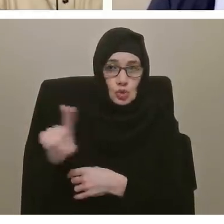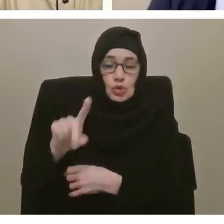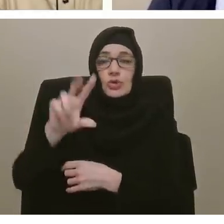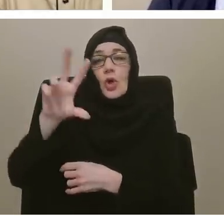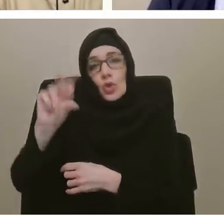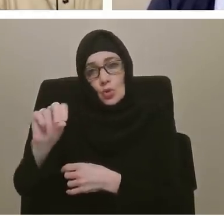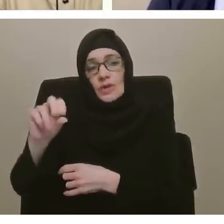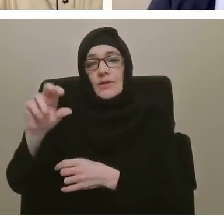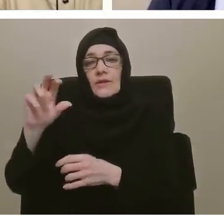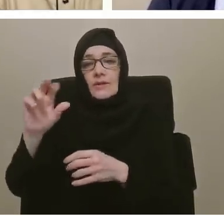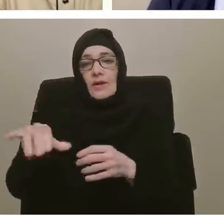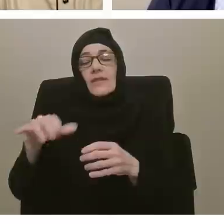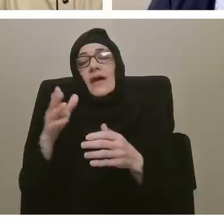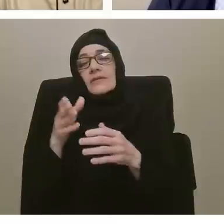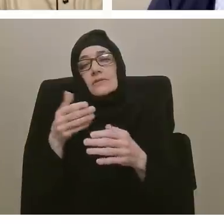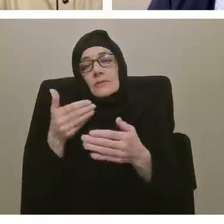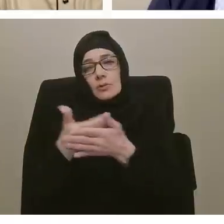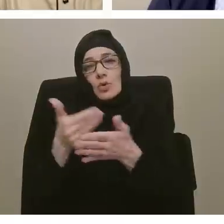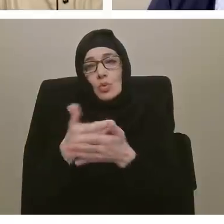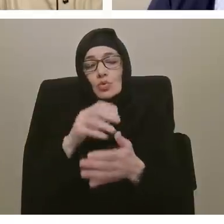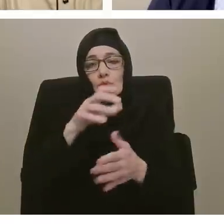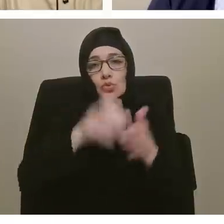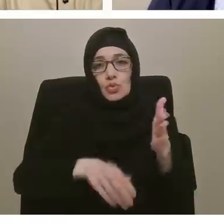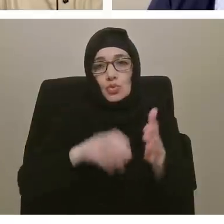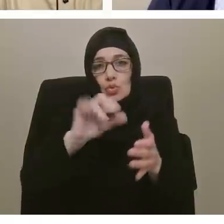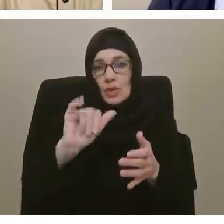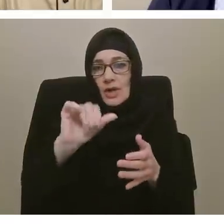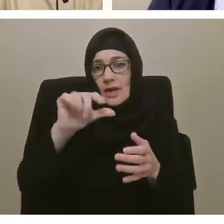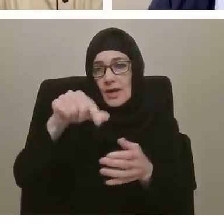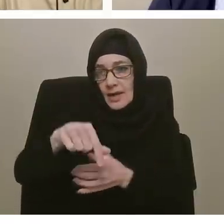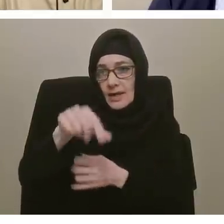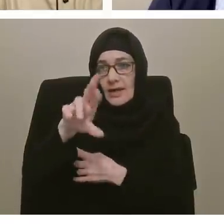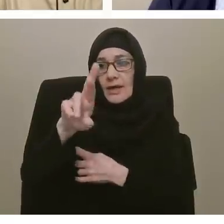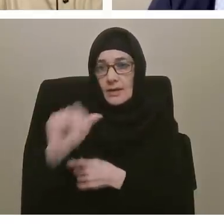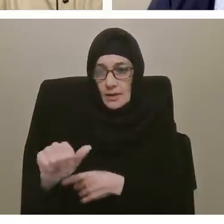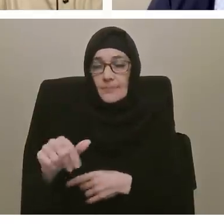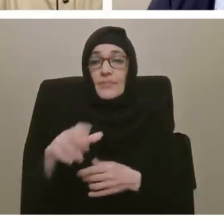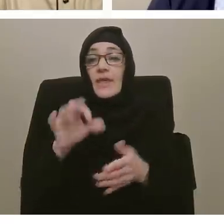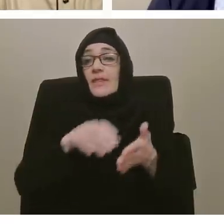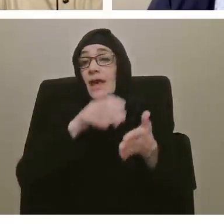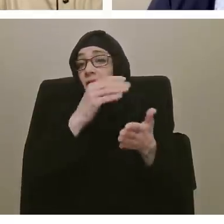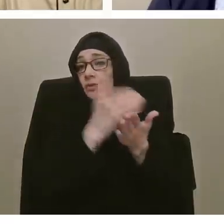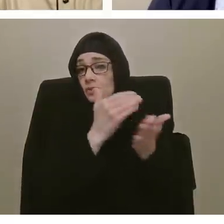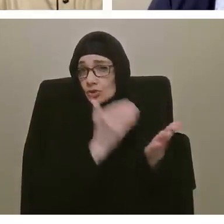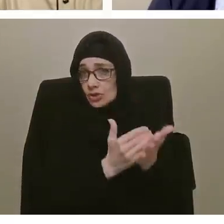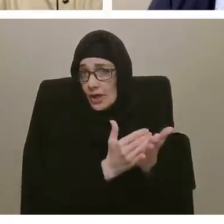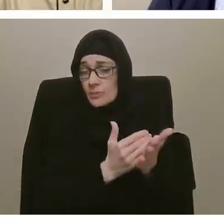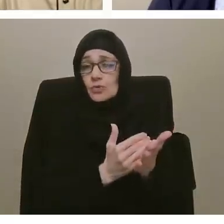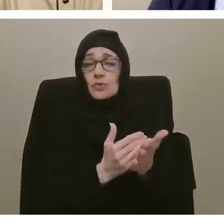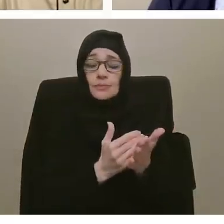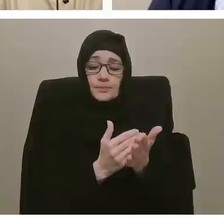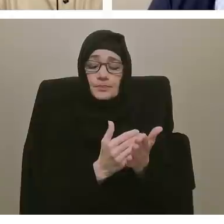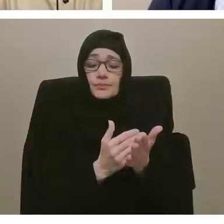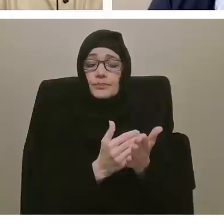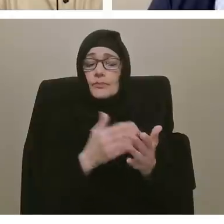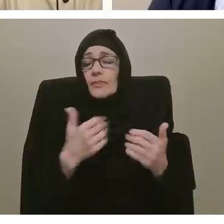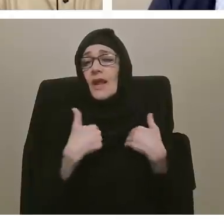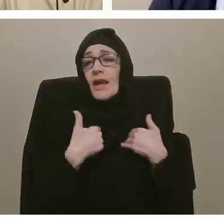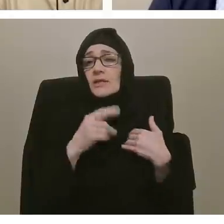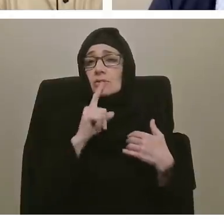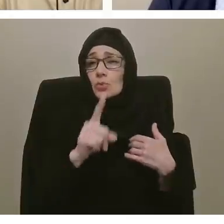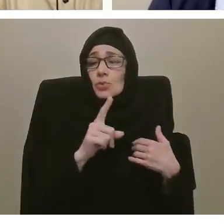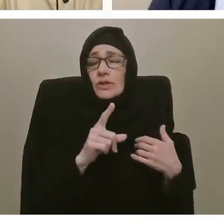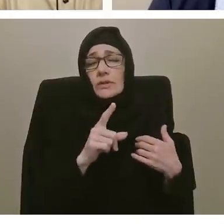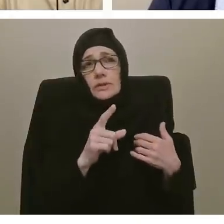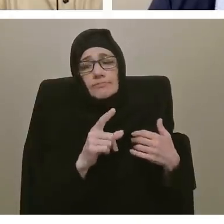Iqra. It is a chapter that I think in the Muslim parlance, it has a quality about it that is